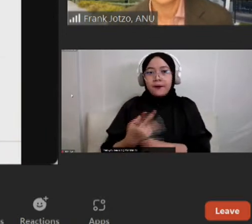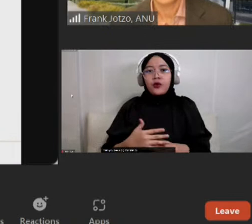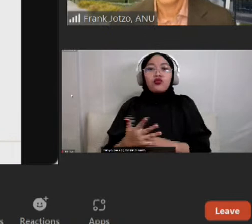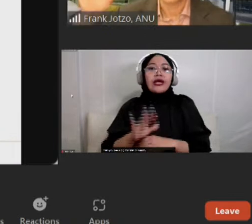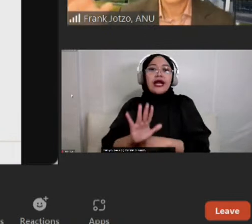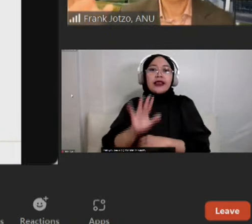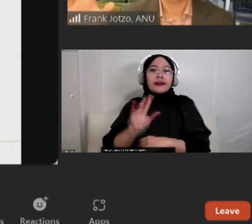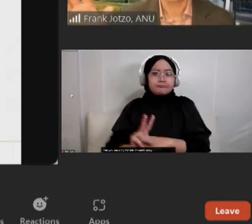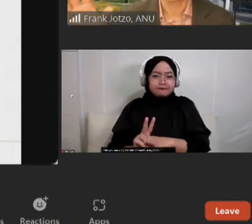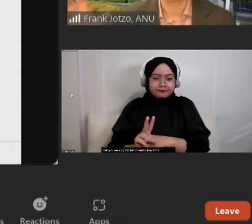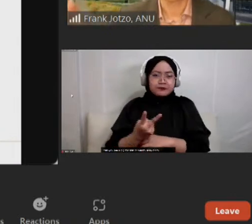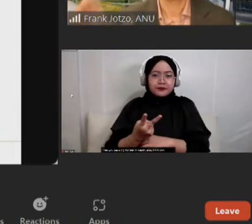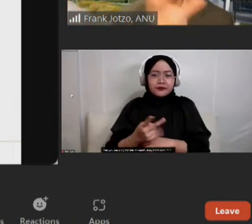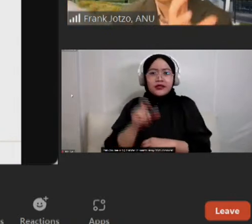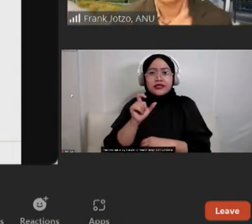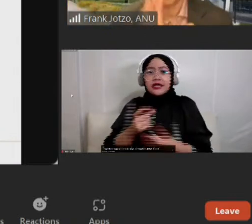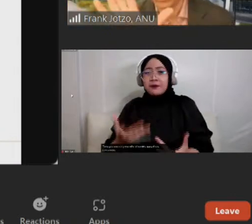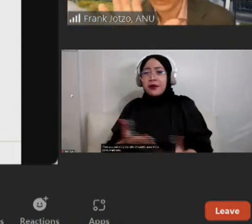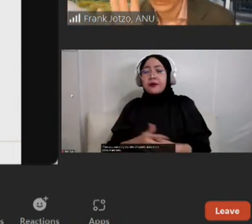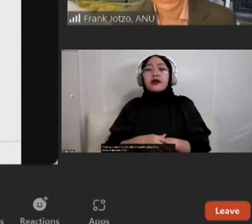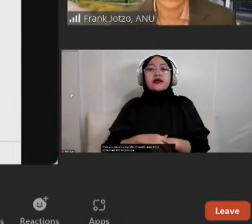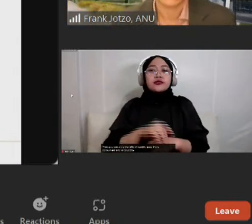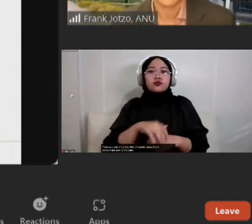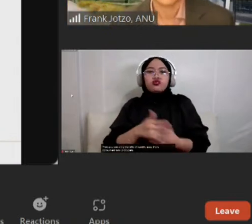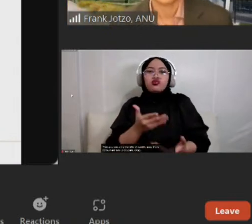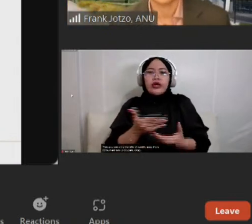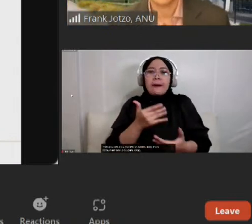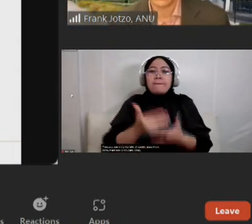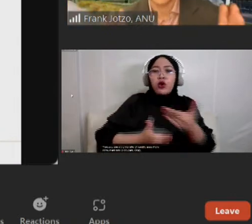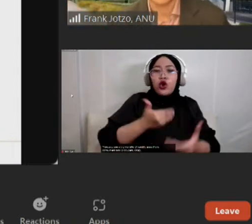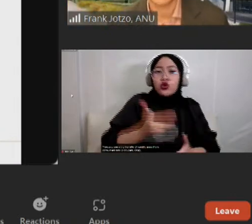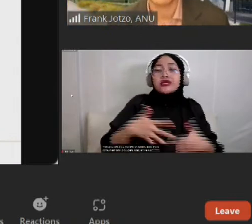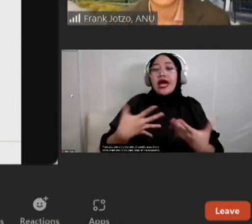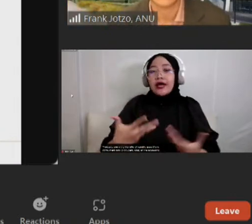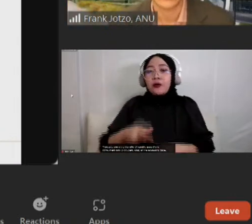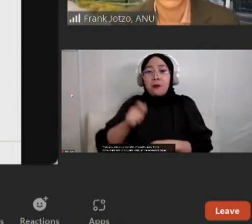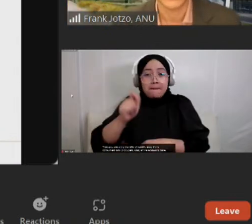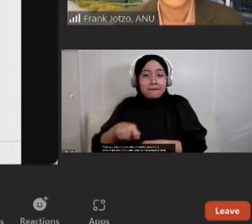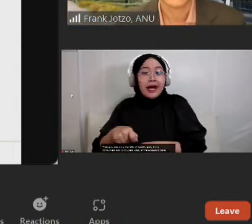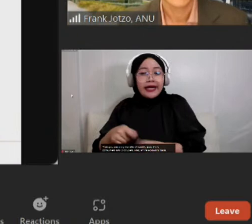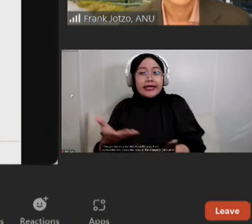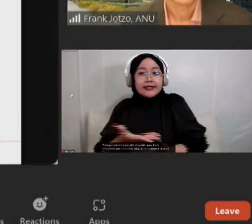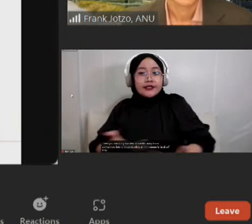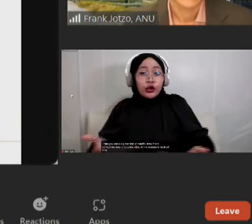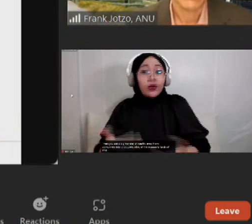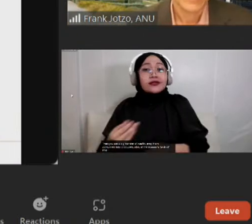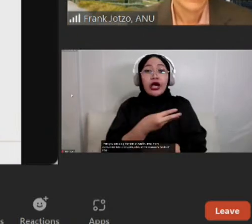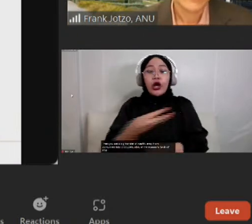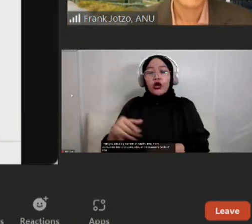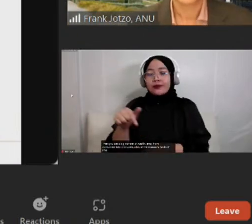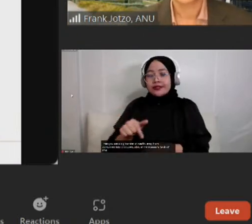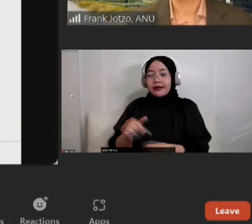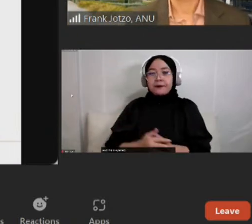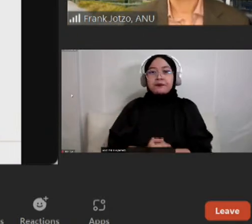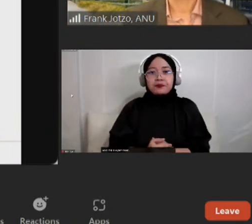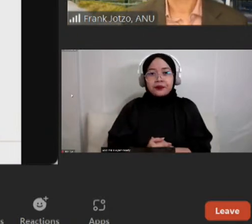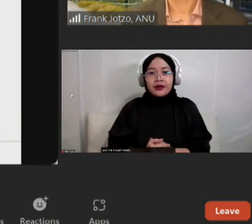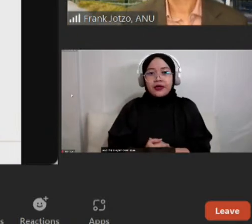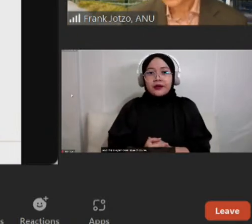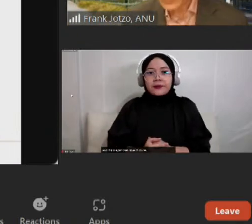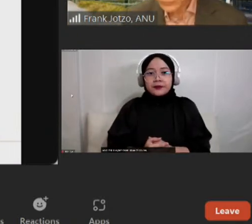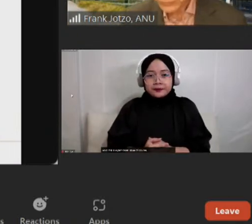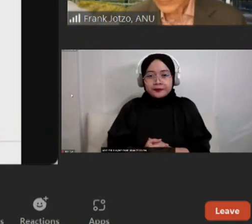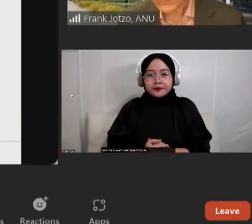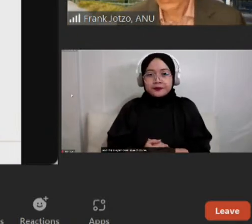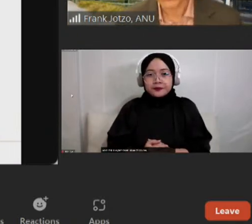of wealth away from consumers and to producers, okay, at the economic basis of this. This is a particular issue, of